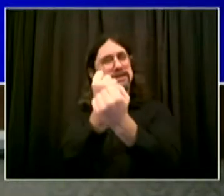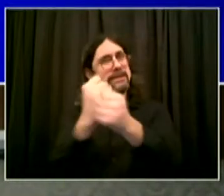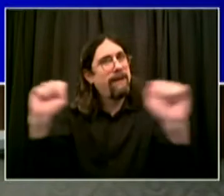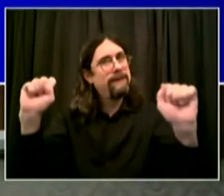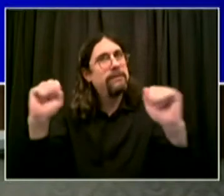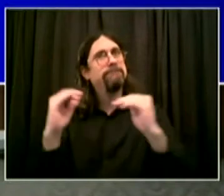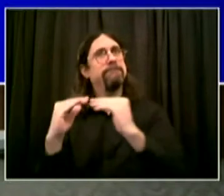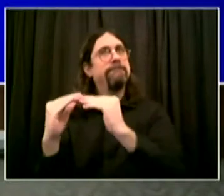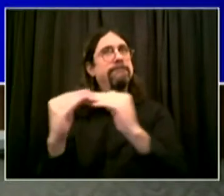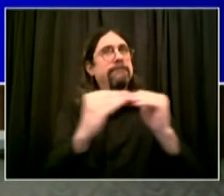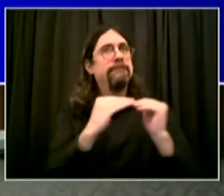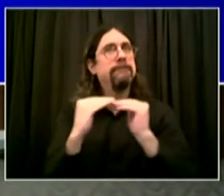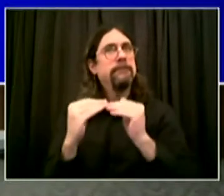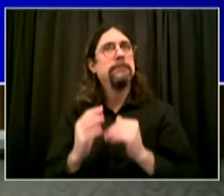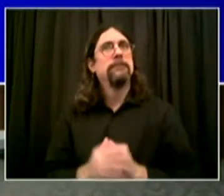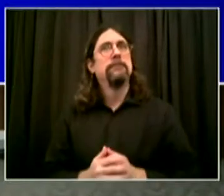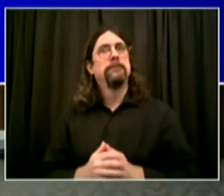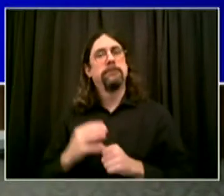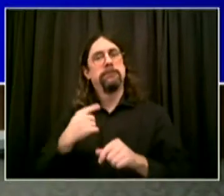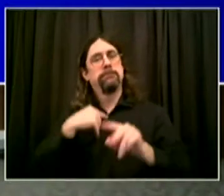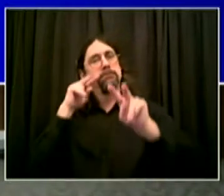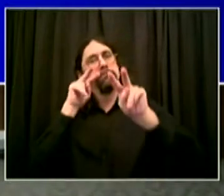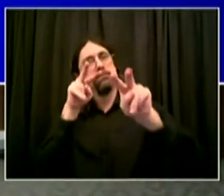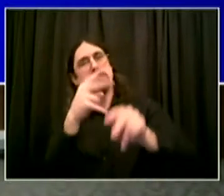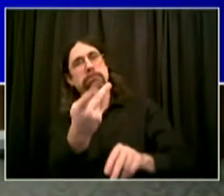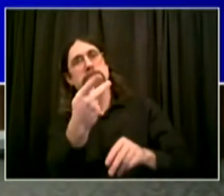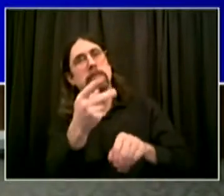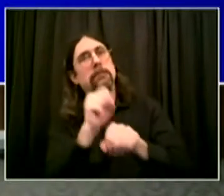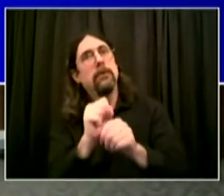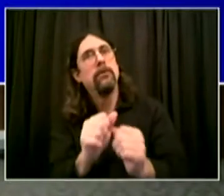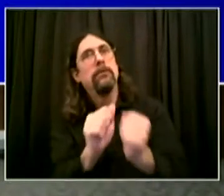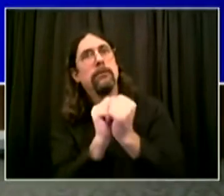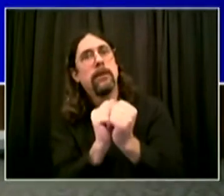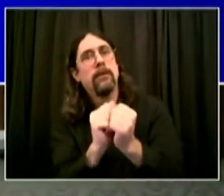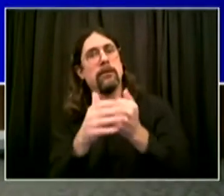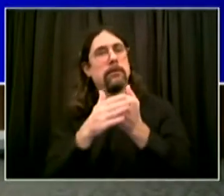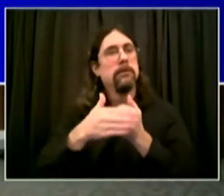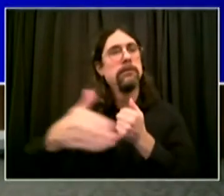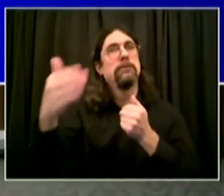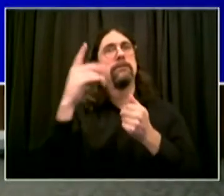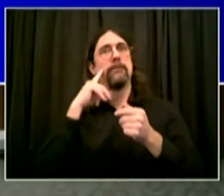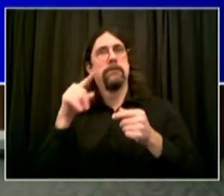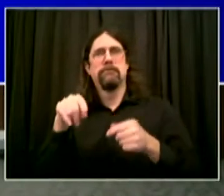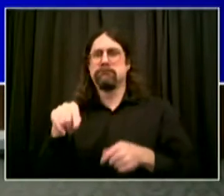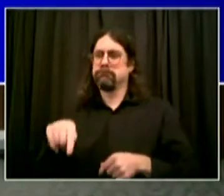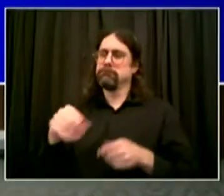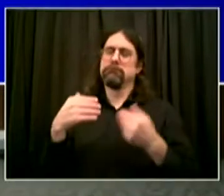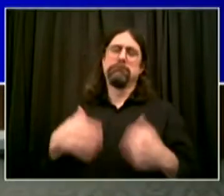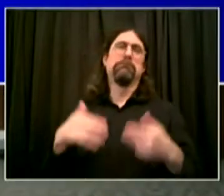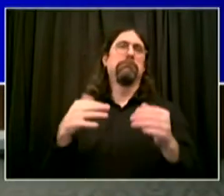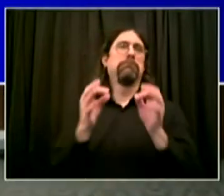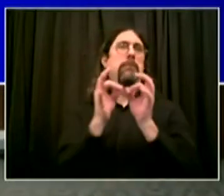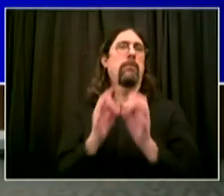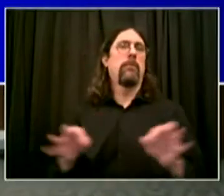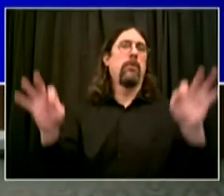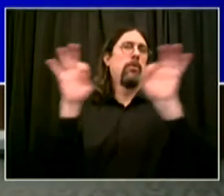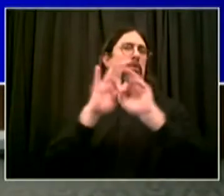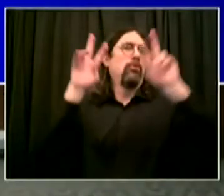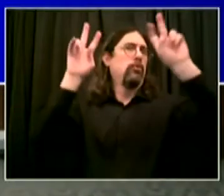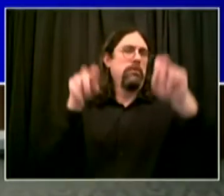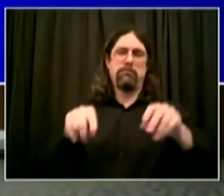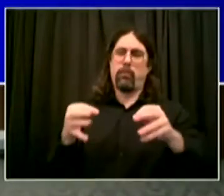and your administration on this critical issue. This is an important step in the right direction. It's an important step